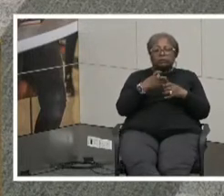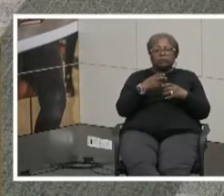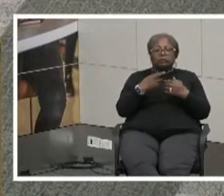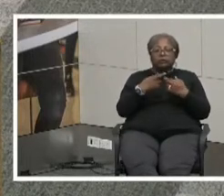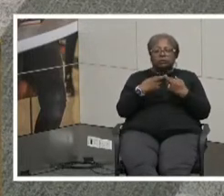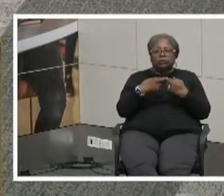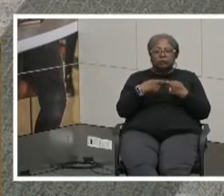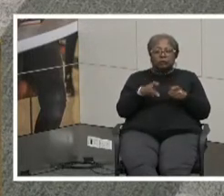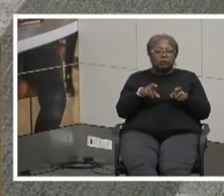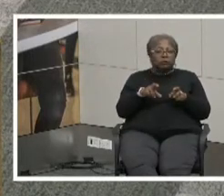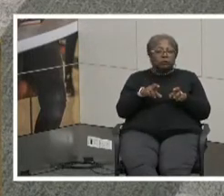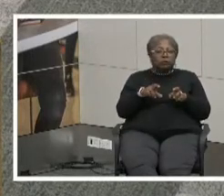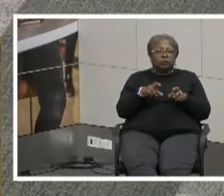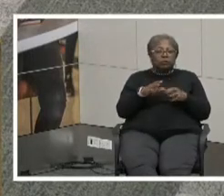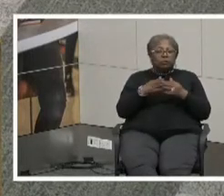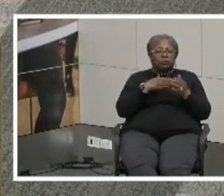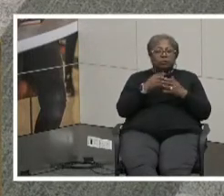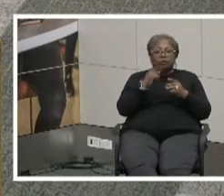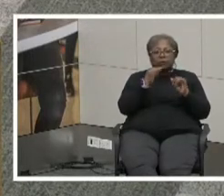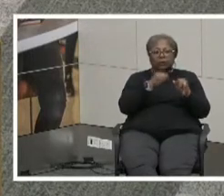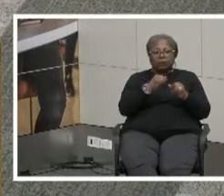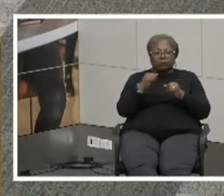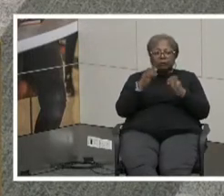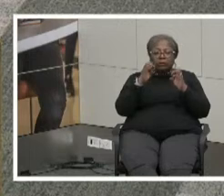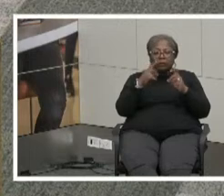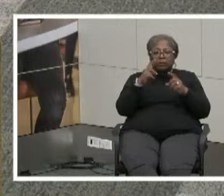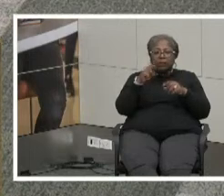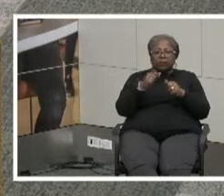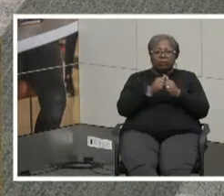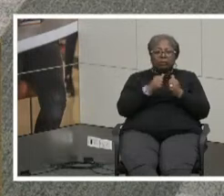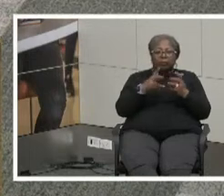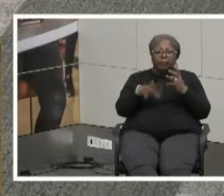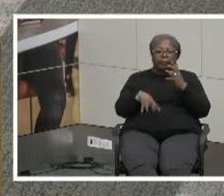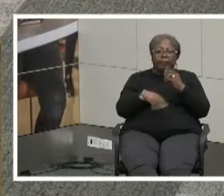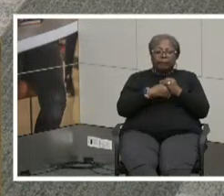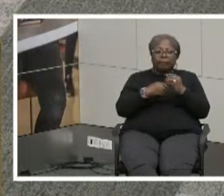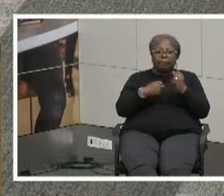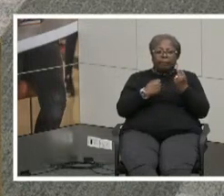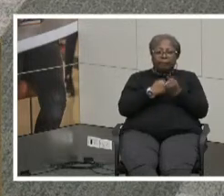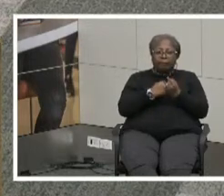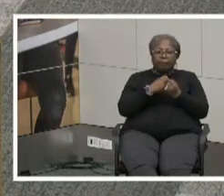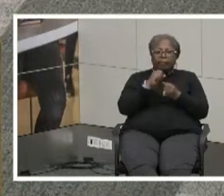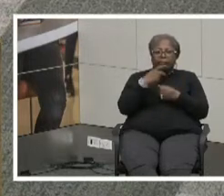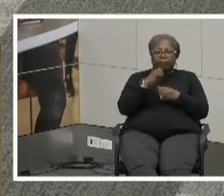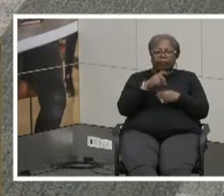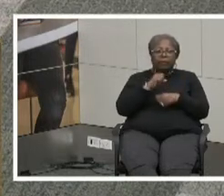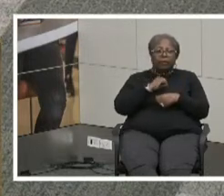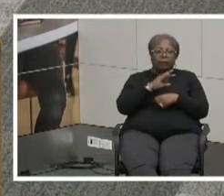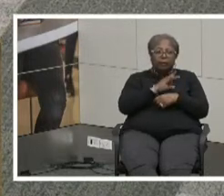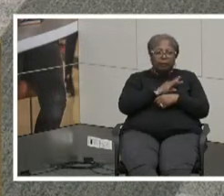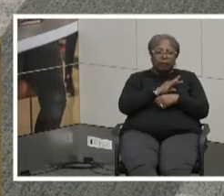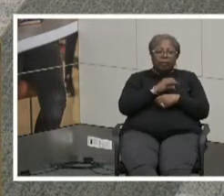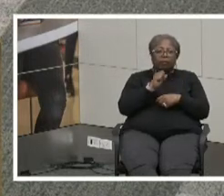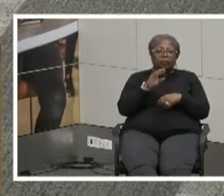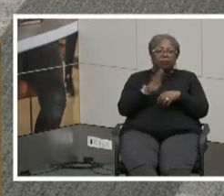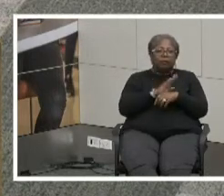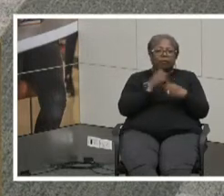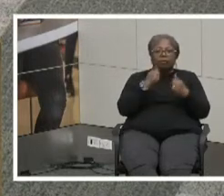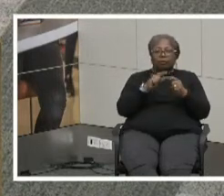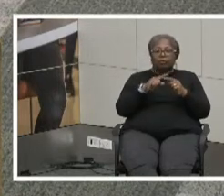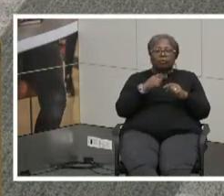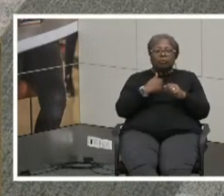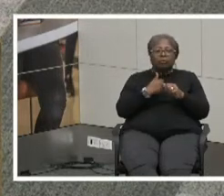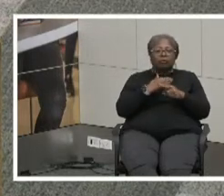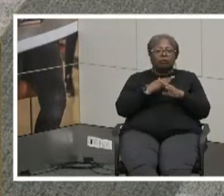room regardless of their individual education needs without additional support sped staff has is so busy trying to